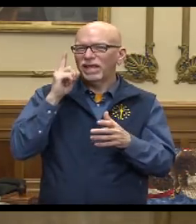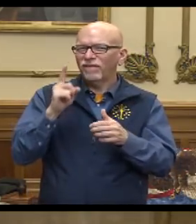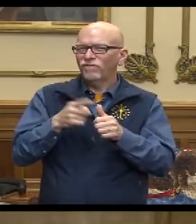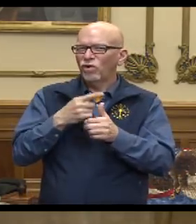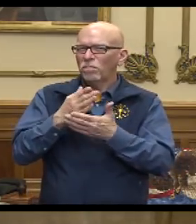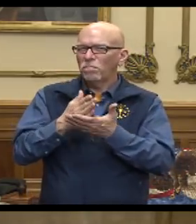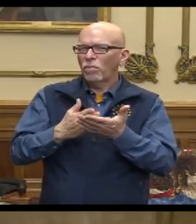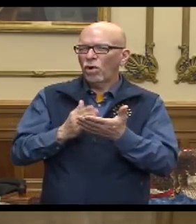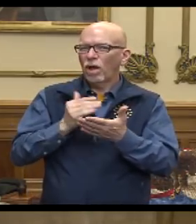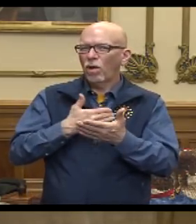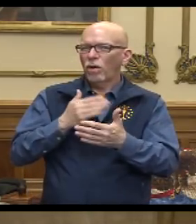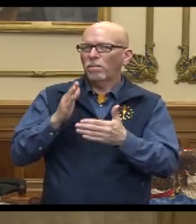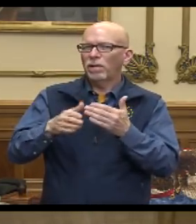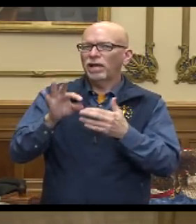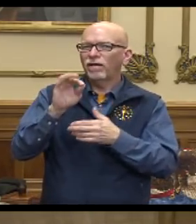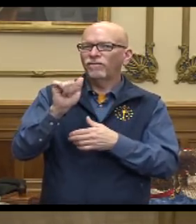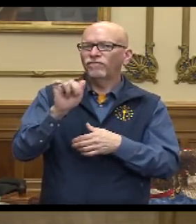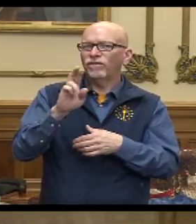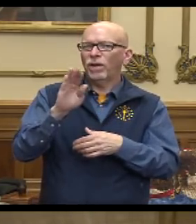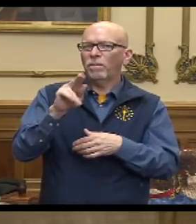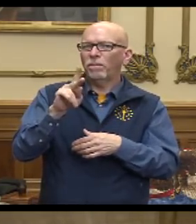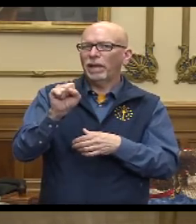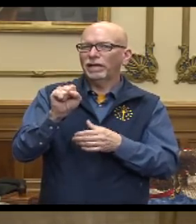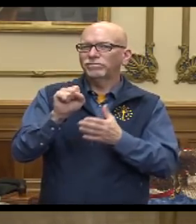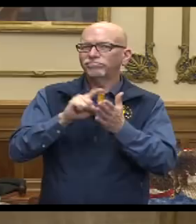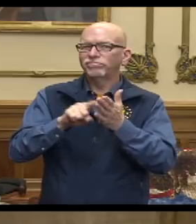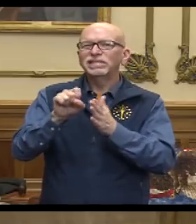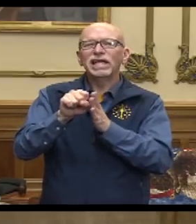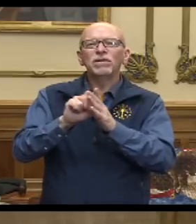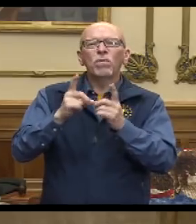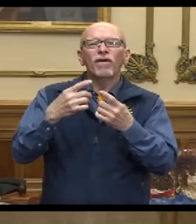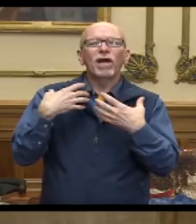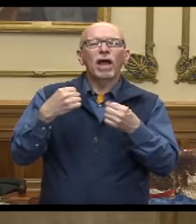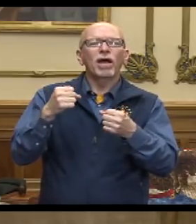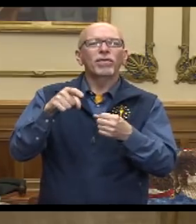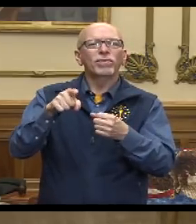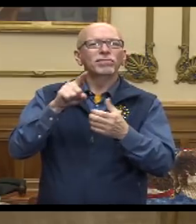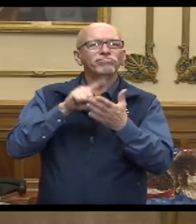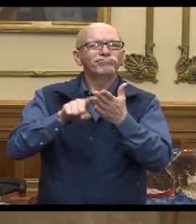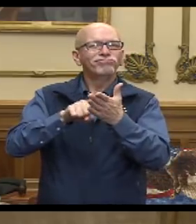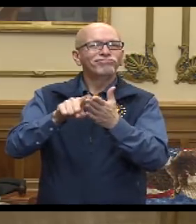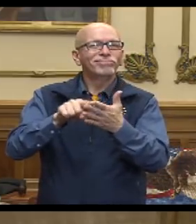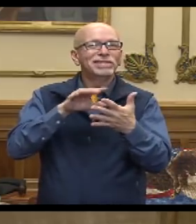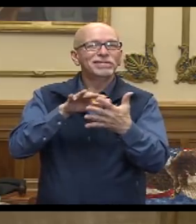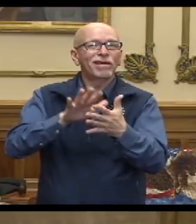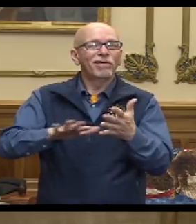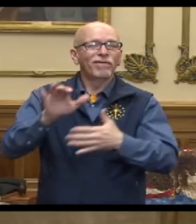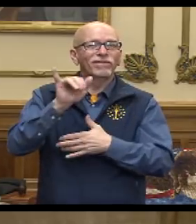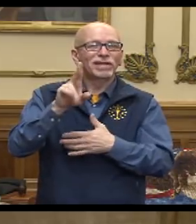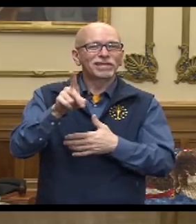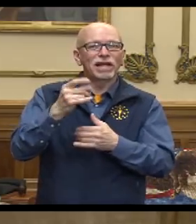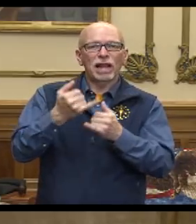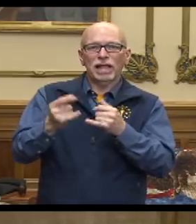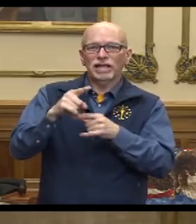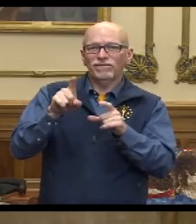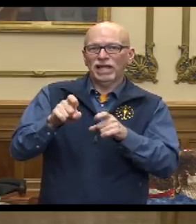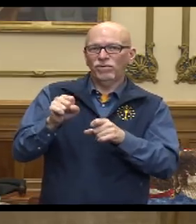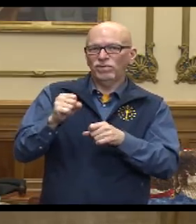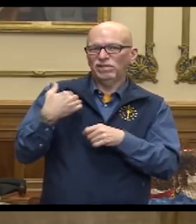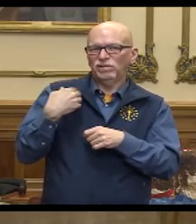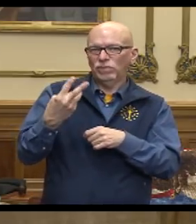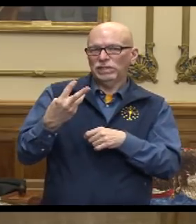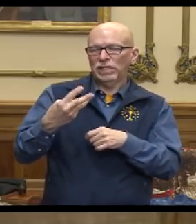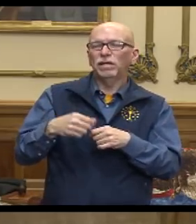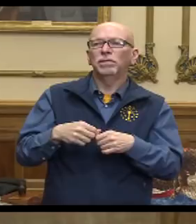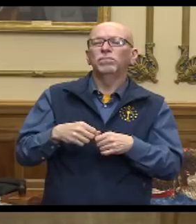of the completion of the Fairbanks and State Department of Health prevalence study across the state of Indiana. So the last day of testing was Wednesday.